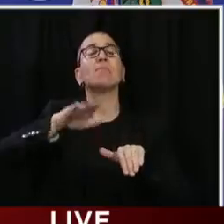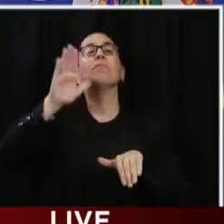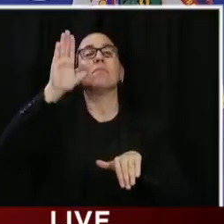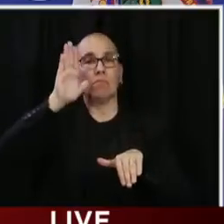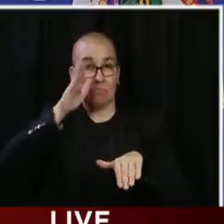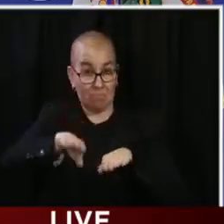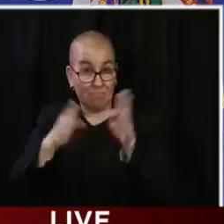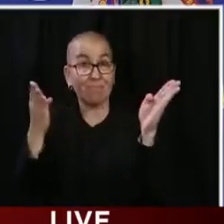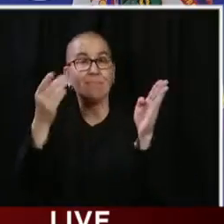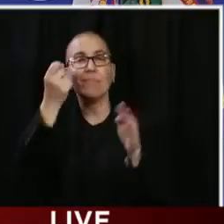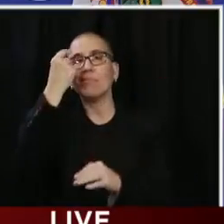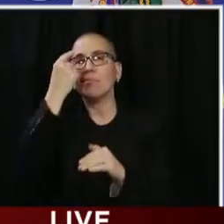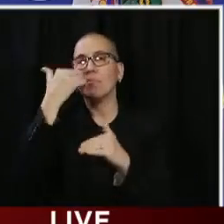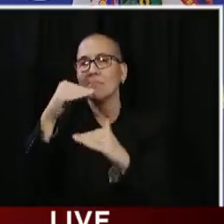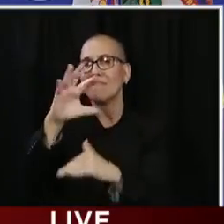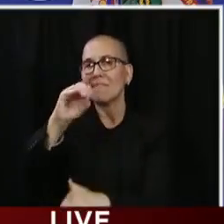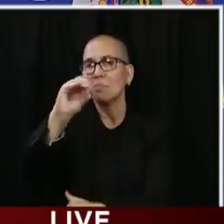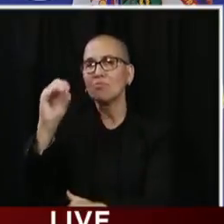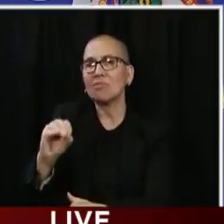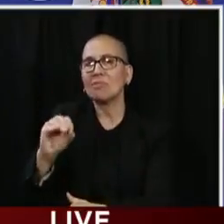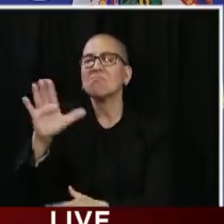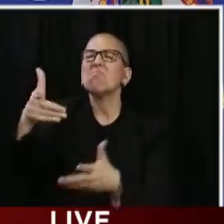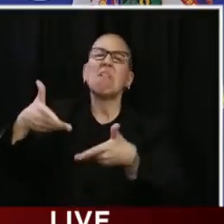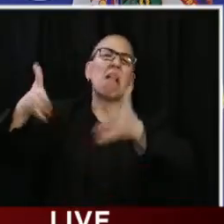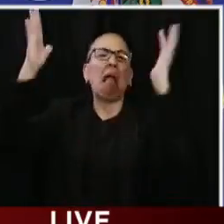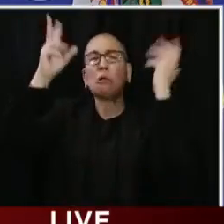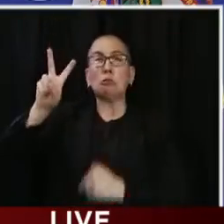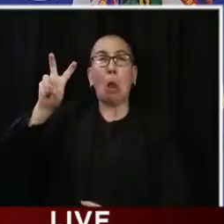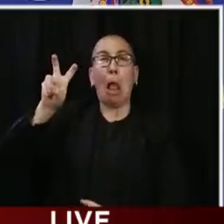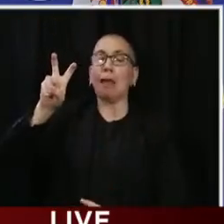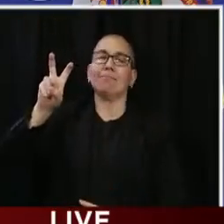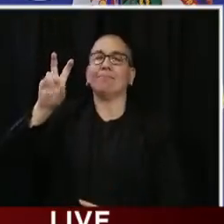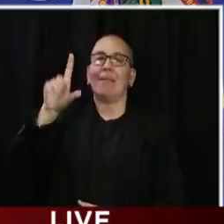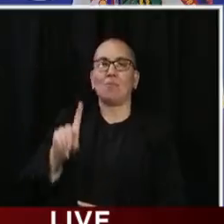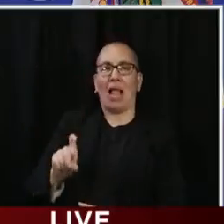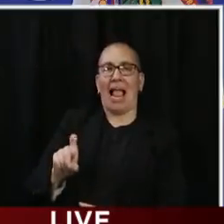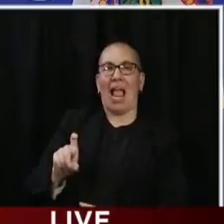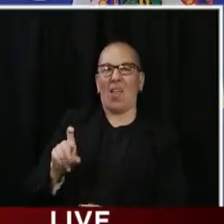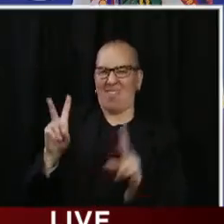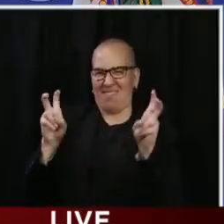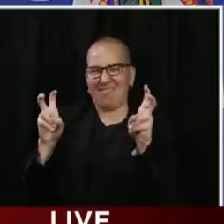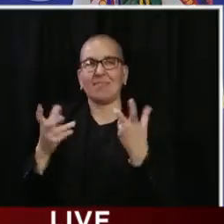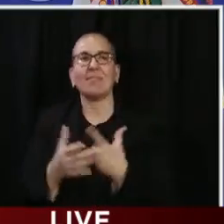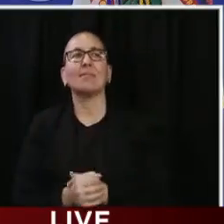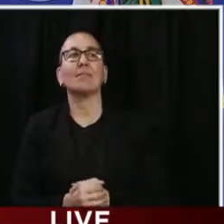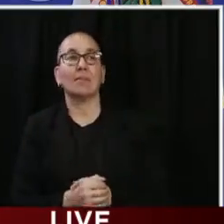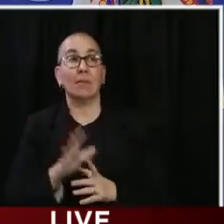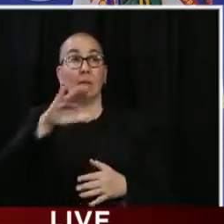then the last phase that we're prepared to roll out today would then be, in terms of just